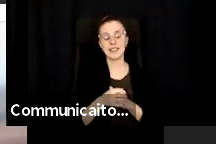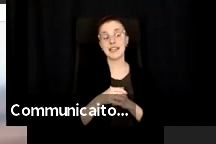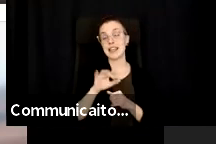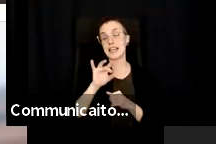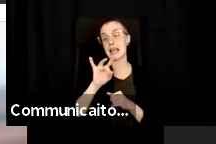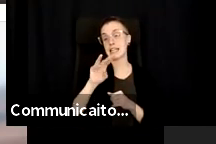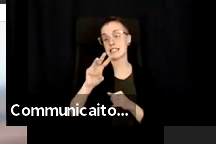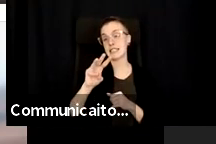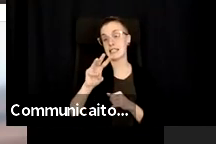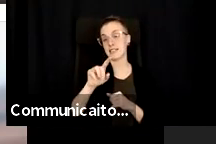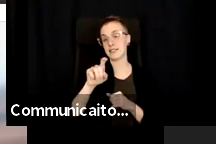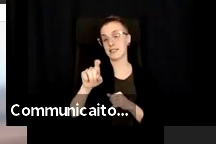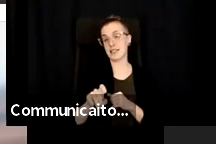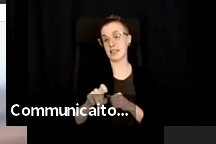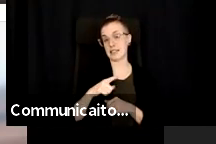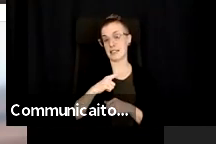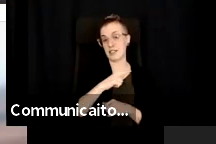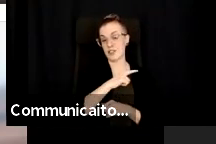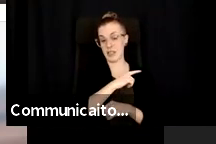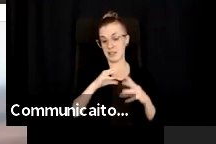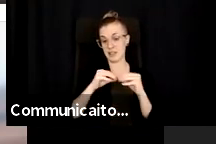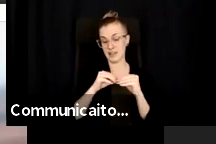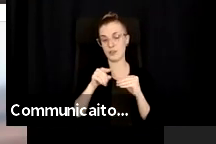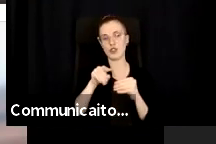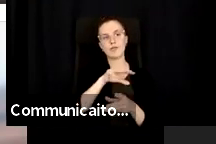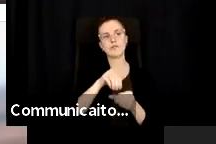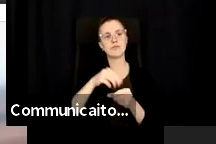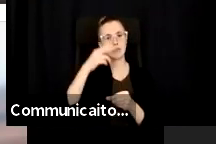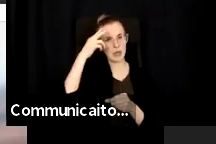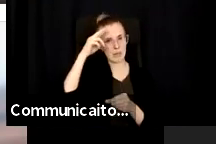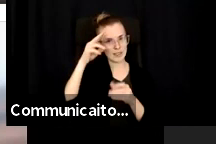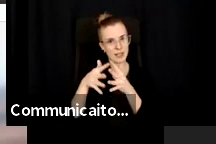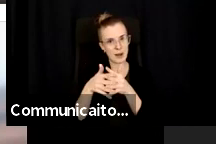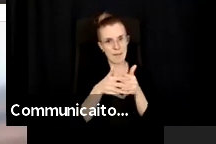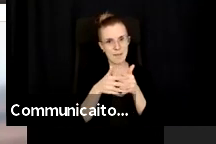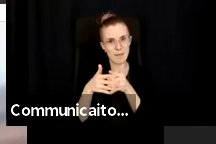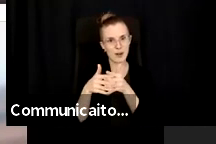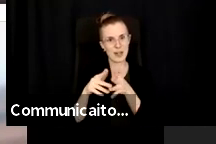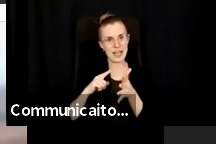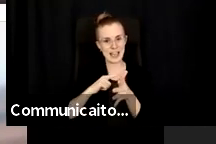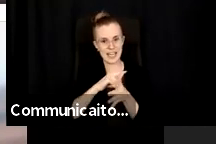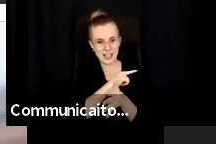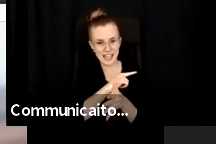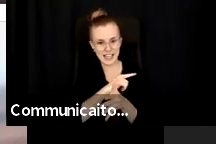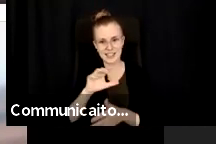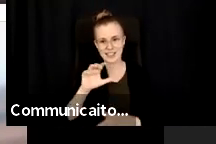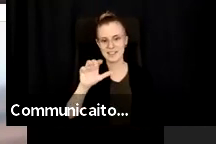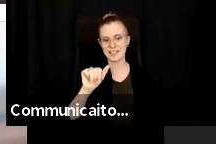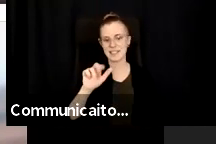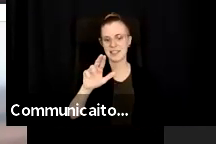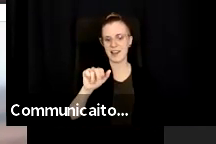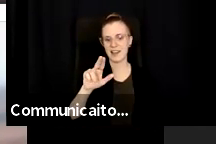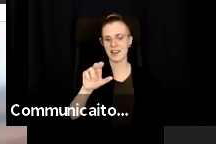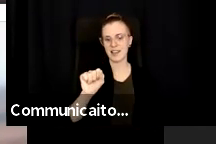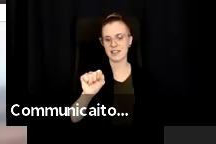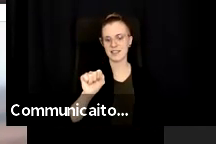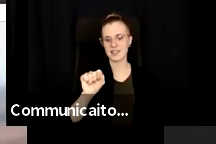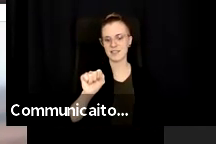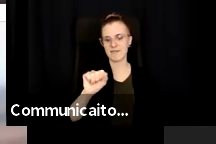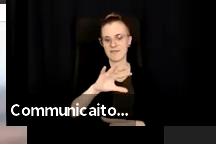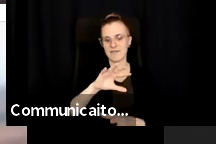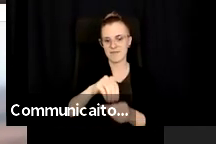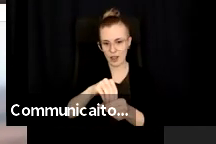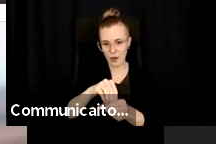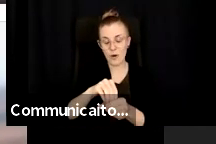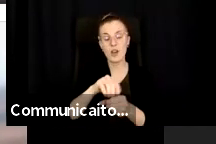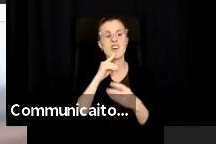session, she served as a Mexican American legislative caucus fellow, and she is currently